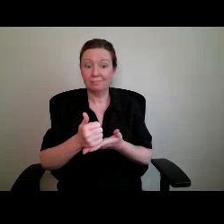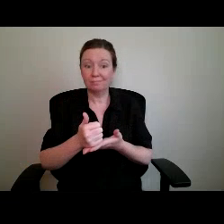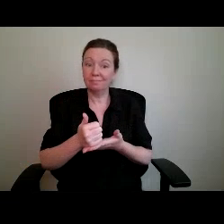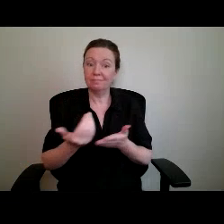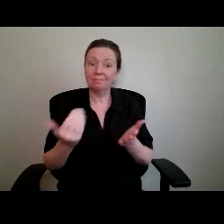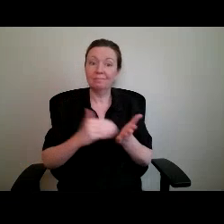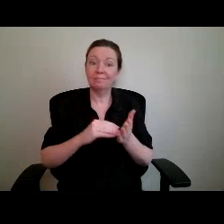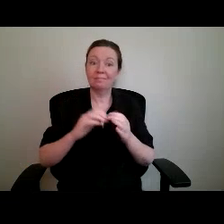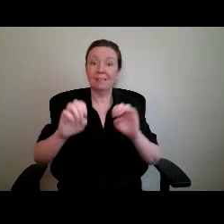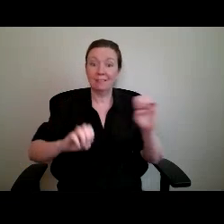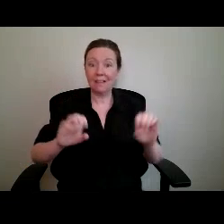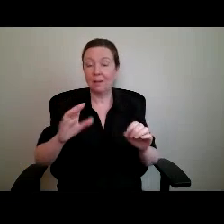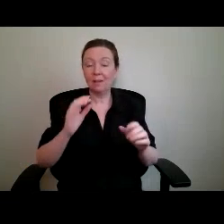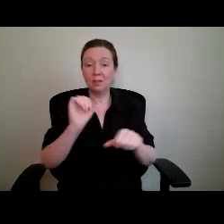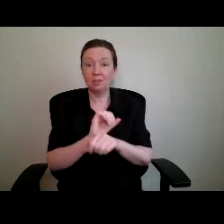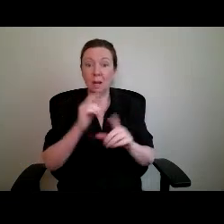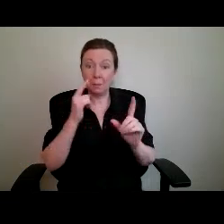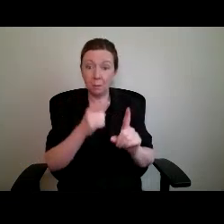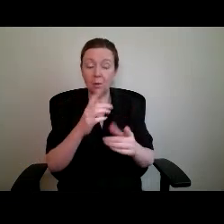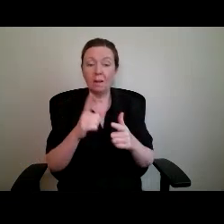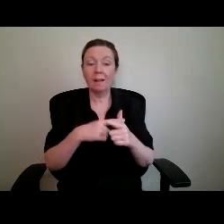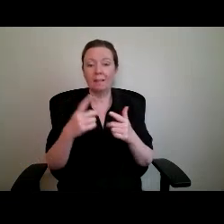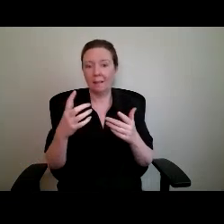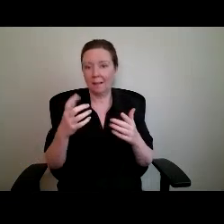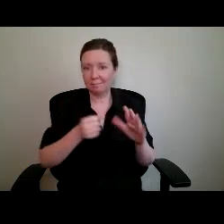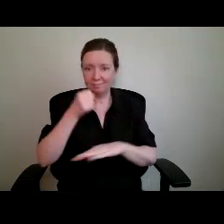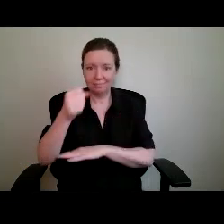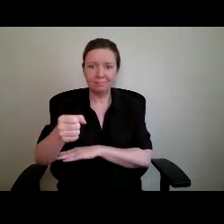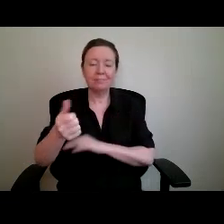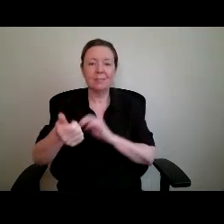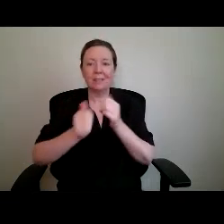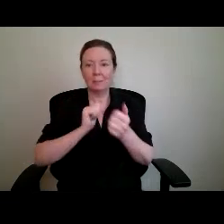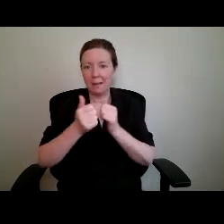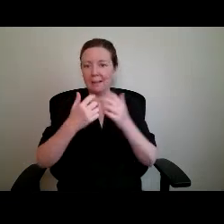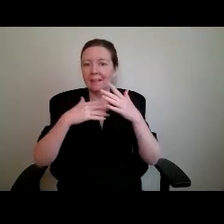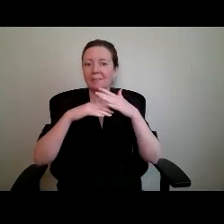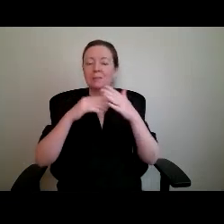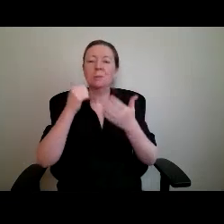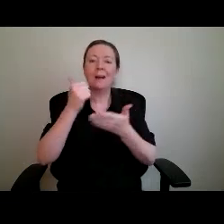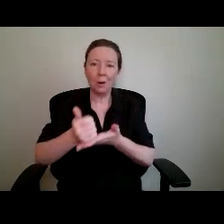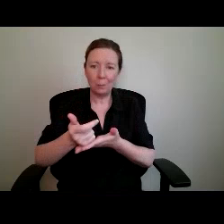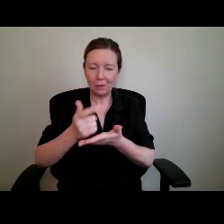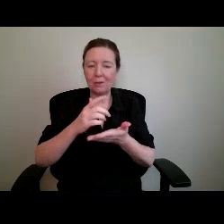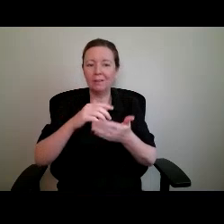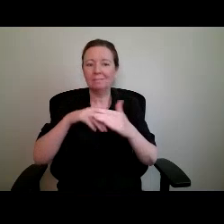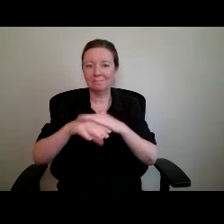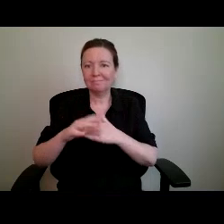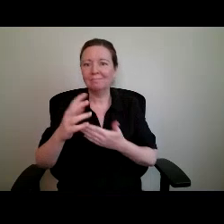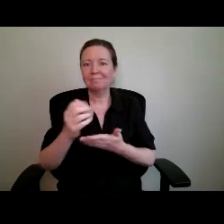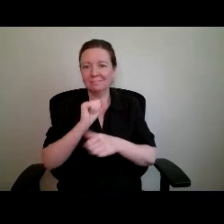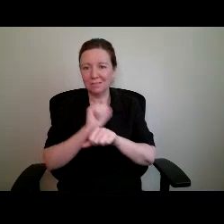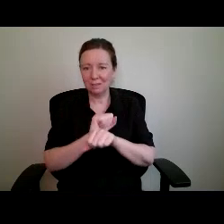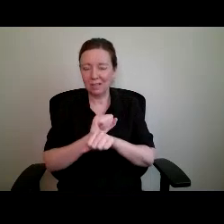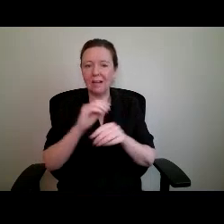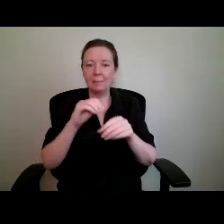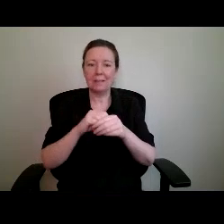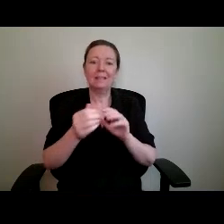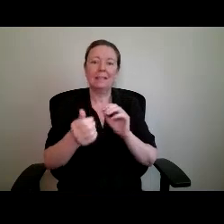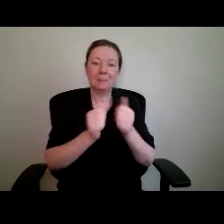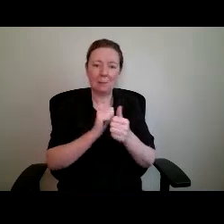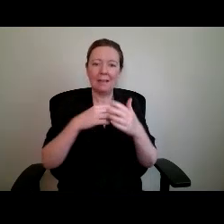reevaluate her job goal and to get her into to help her be employed in competitive integrative employment.